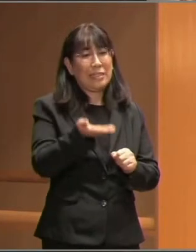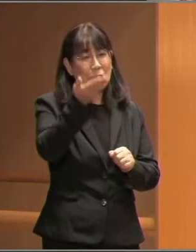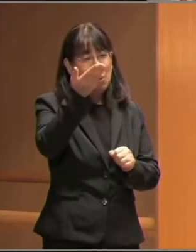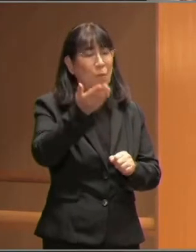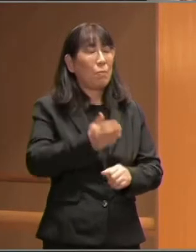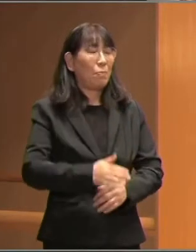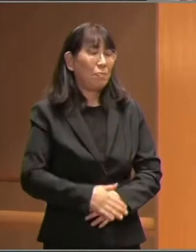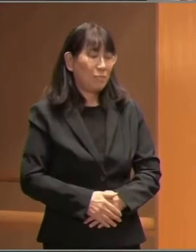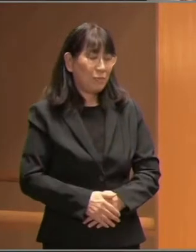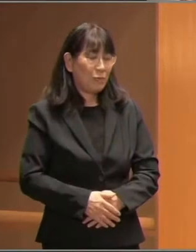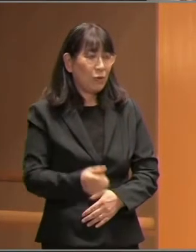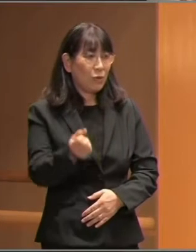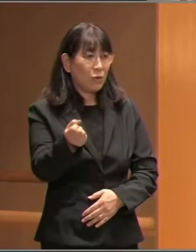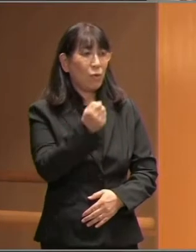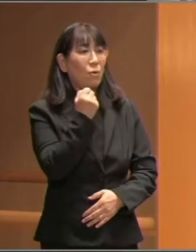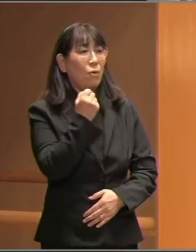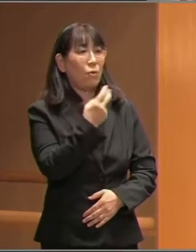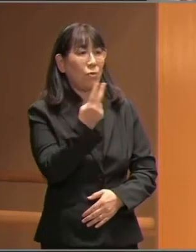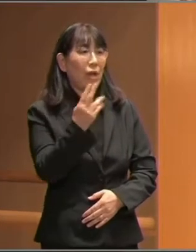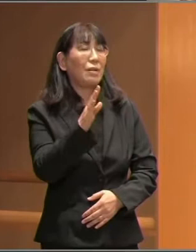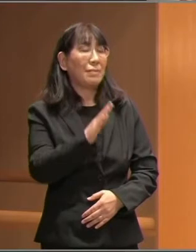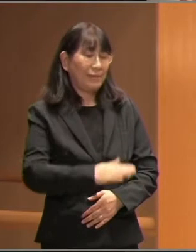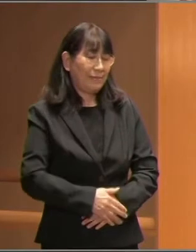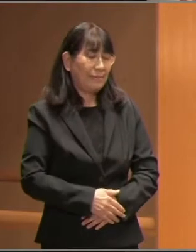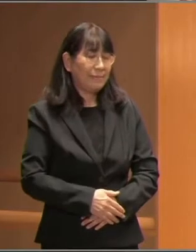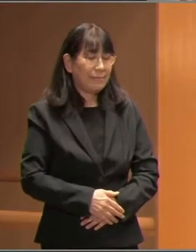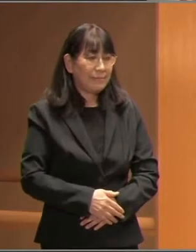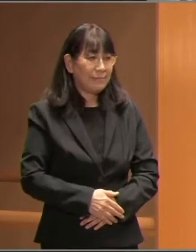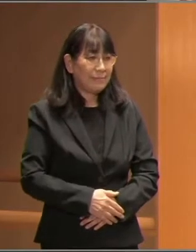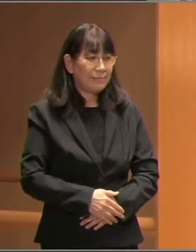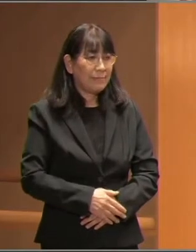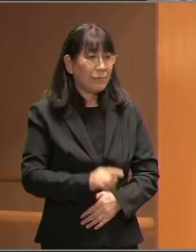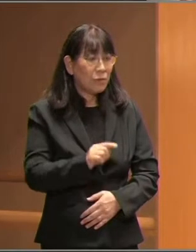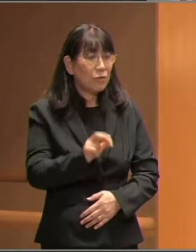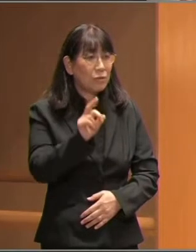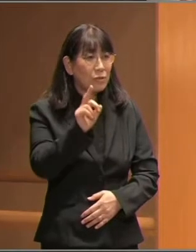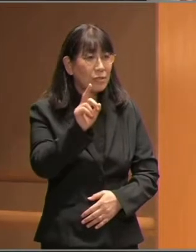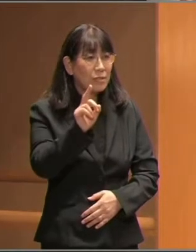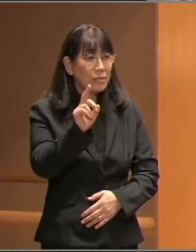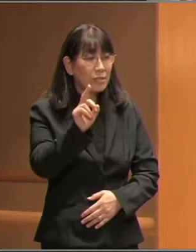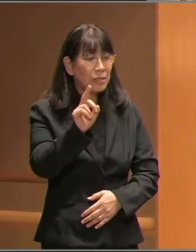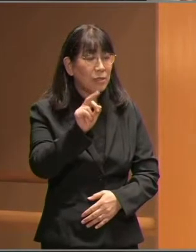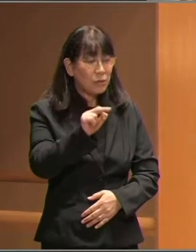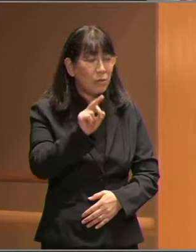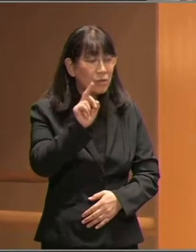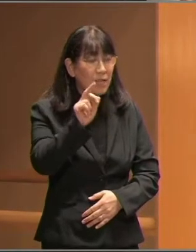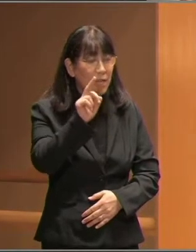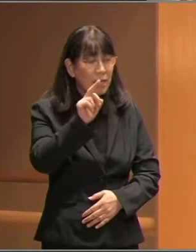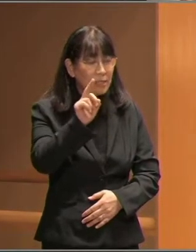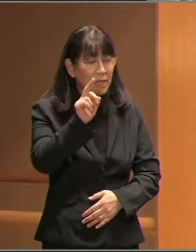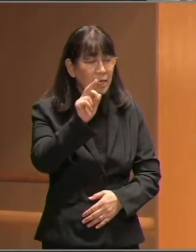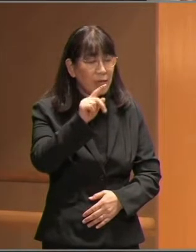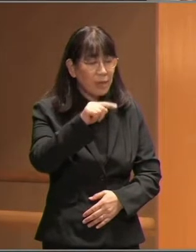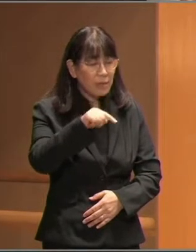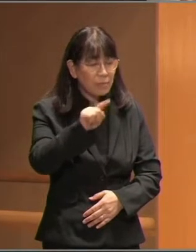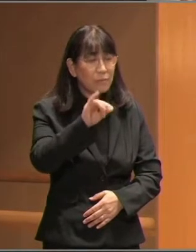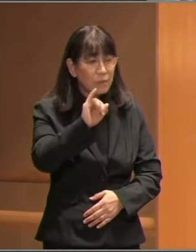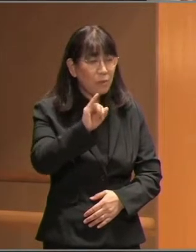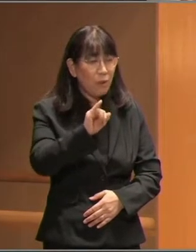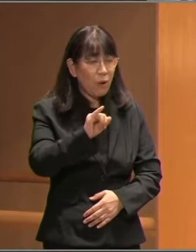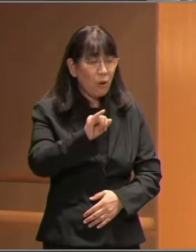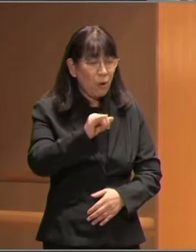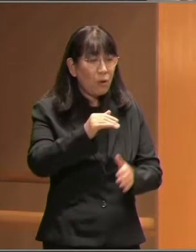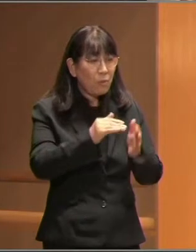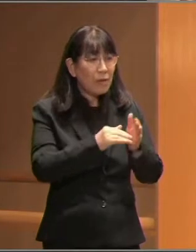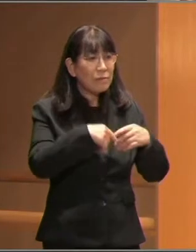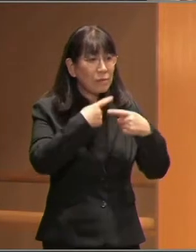times more or stronger than iron. So, such fiber is incorporated in the